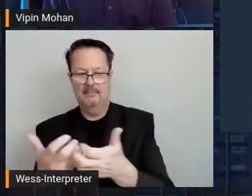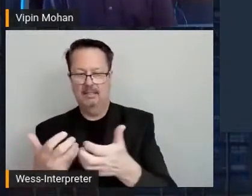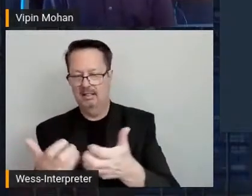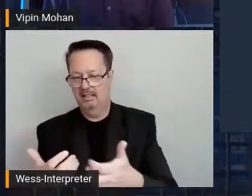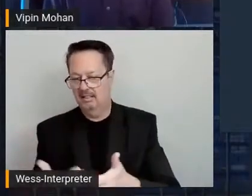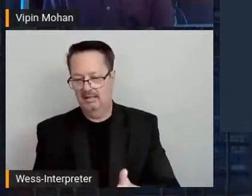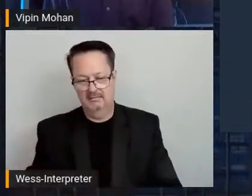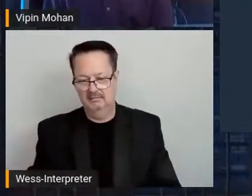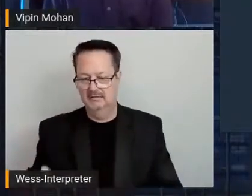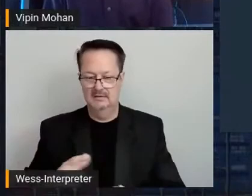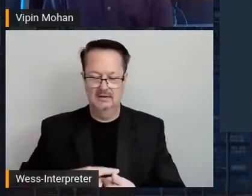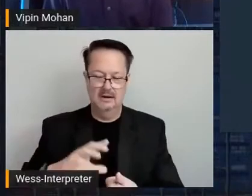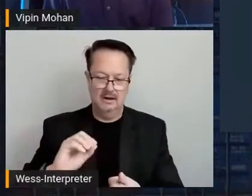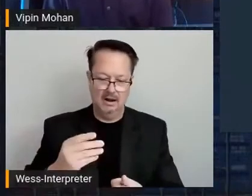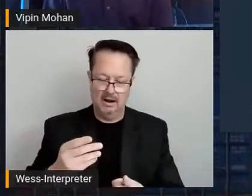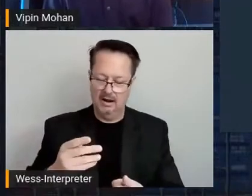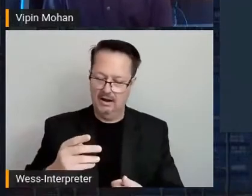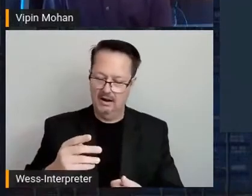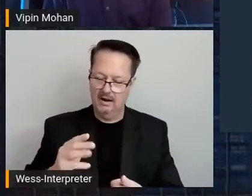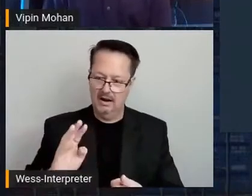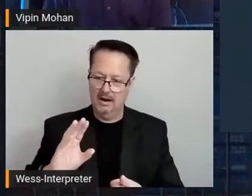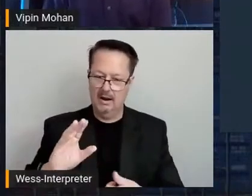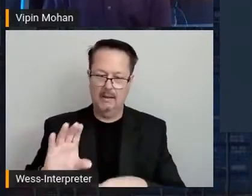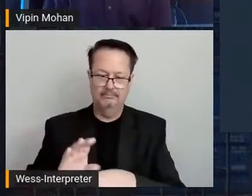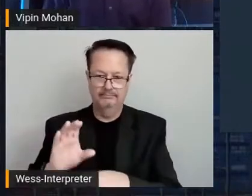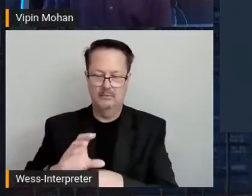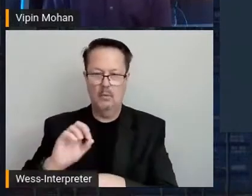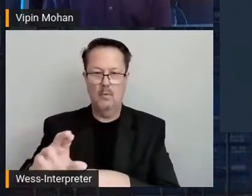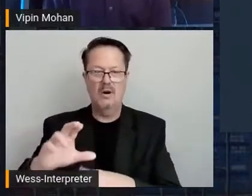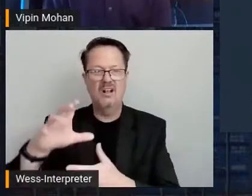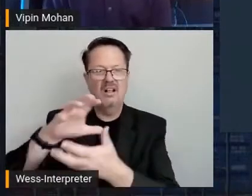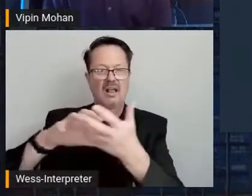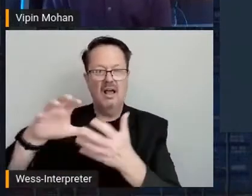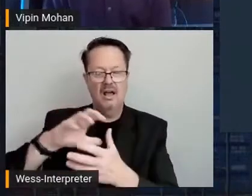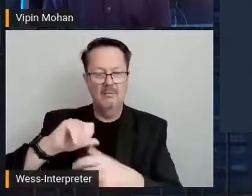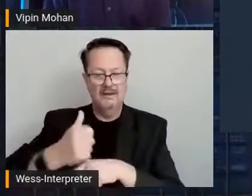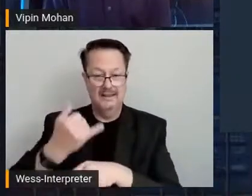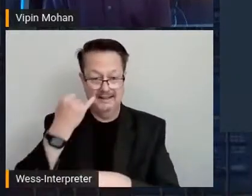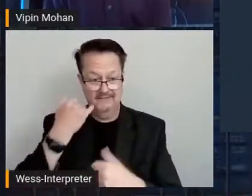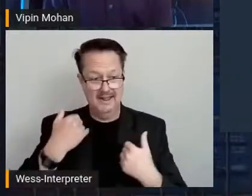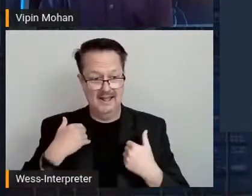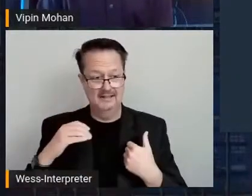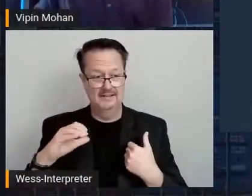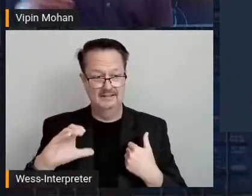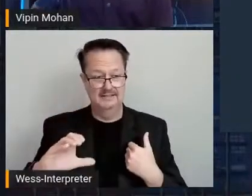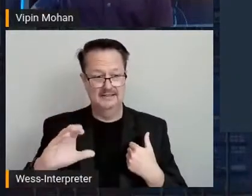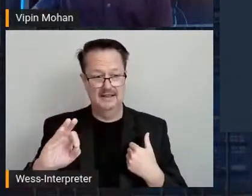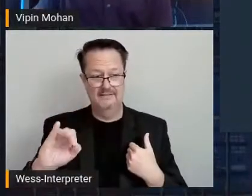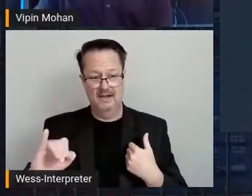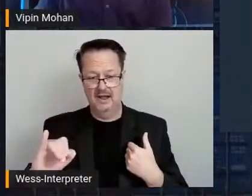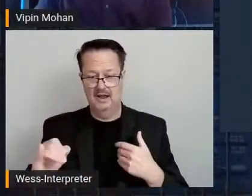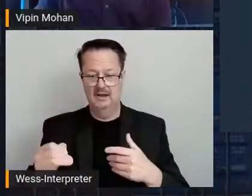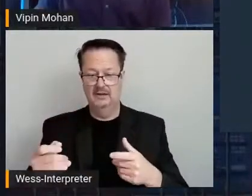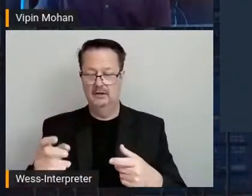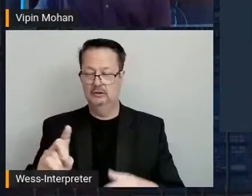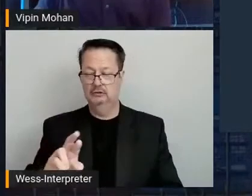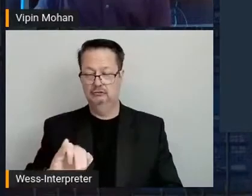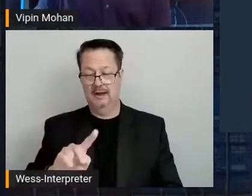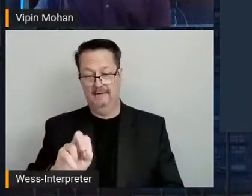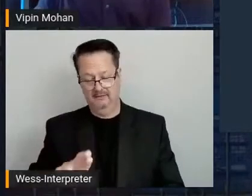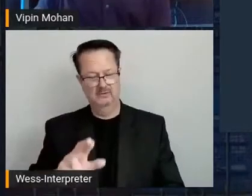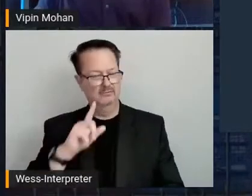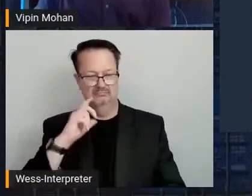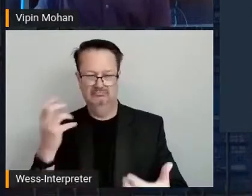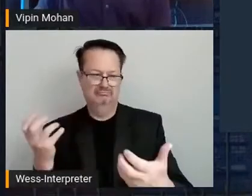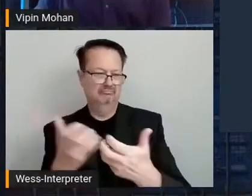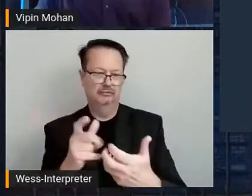either on-prem or cloud-based, as long as it has the compatible CSI driver, you should be fine with that. We also require VMware right